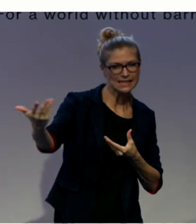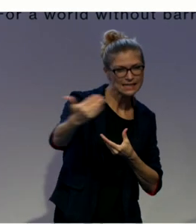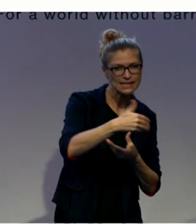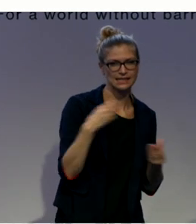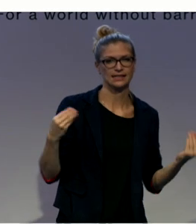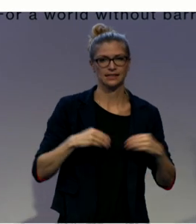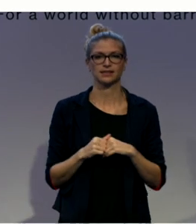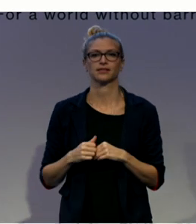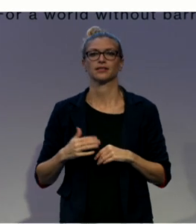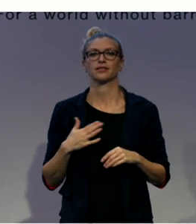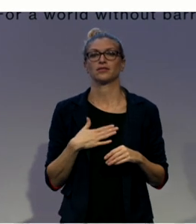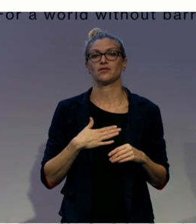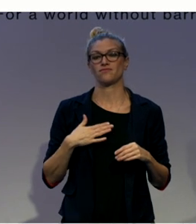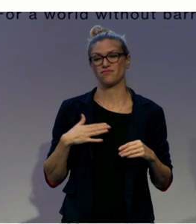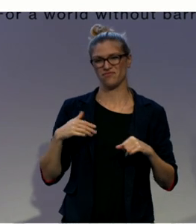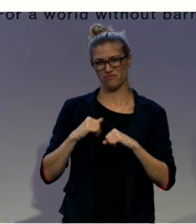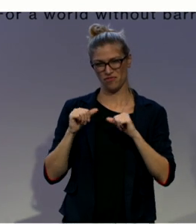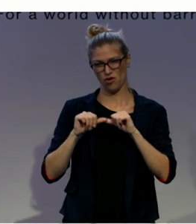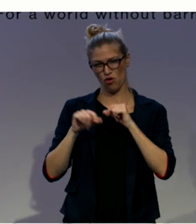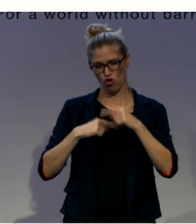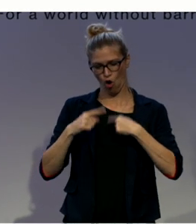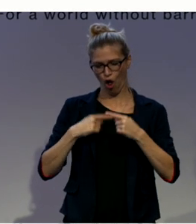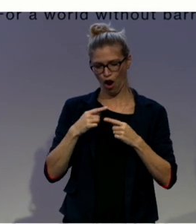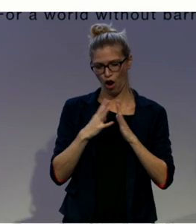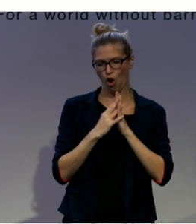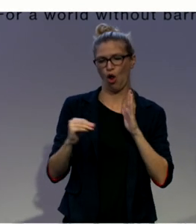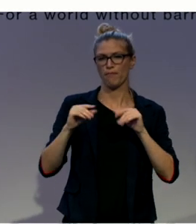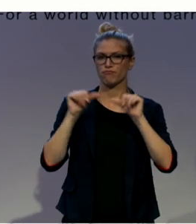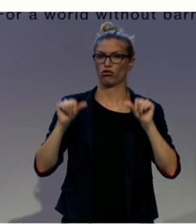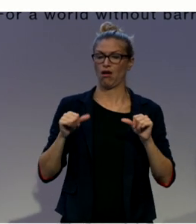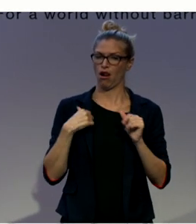disability and to promote the effective